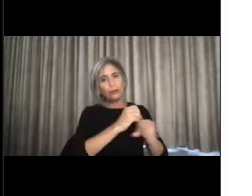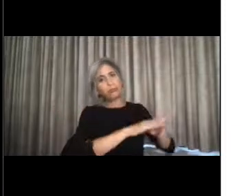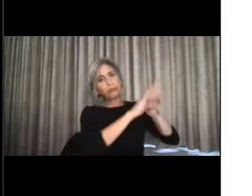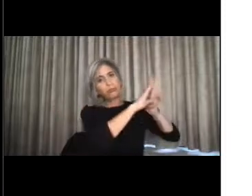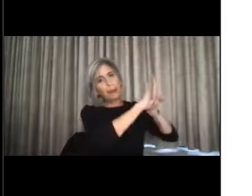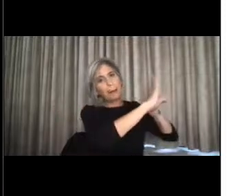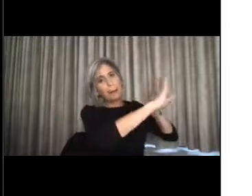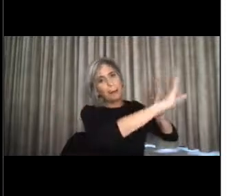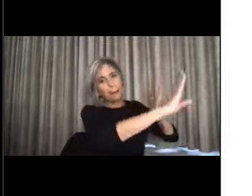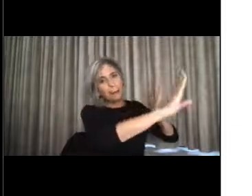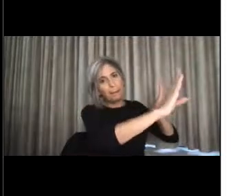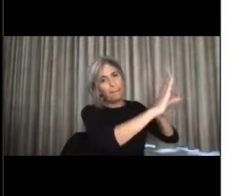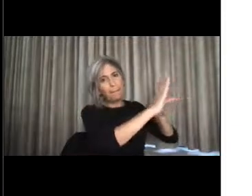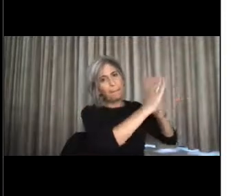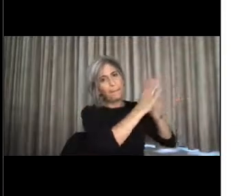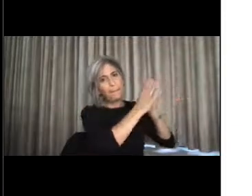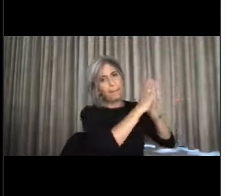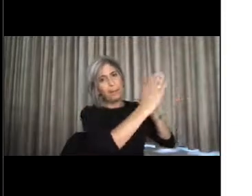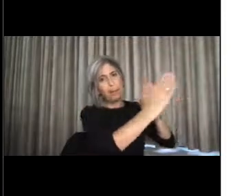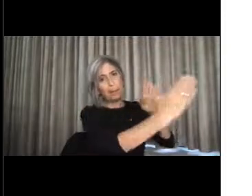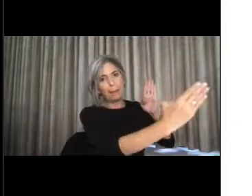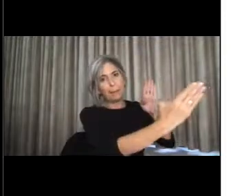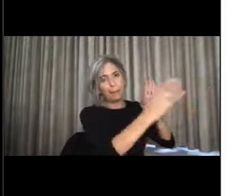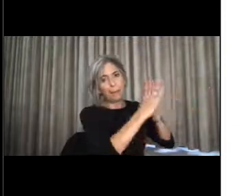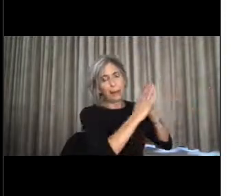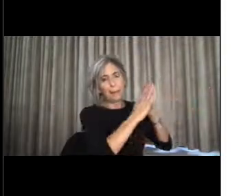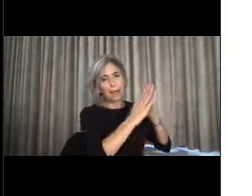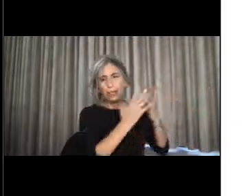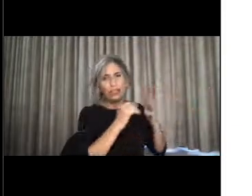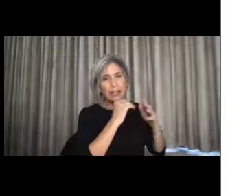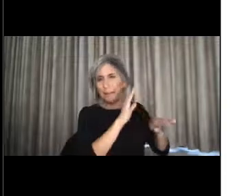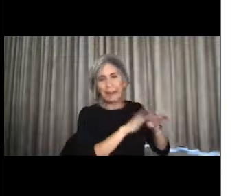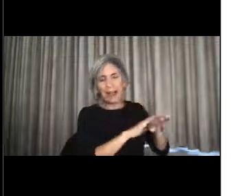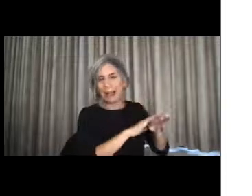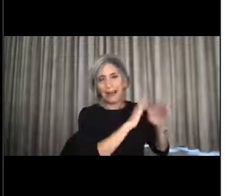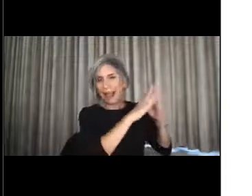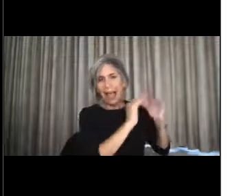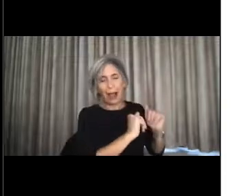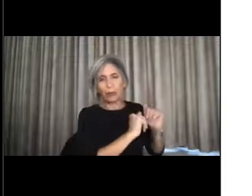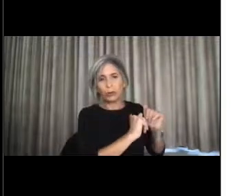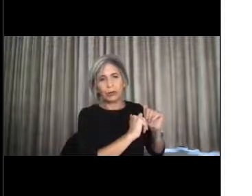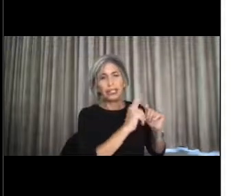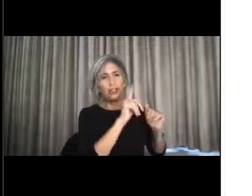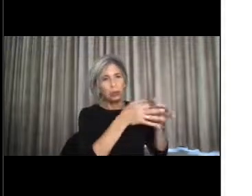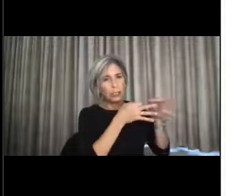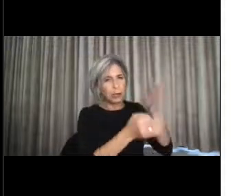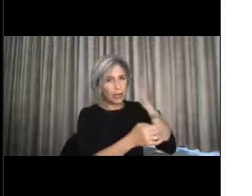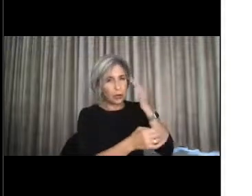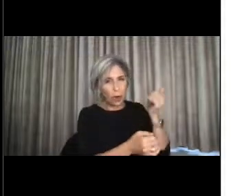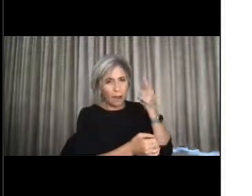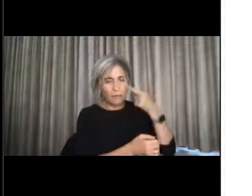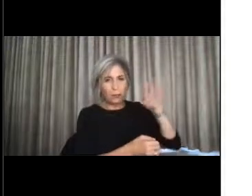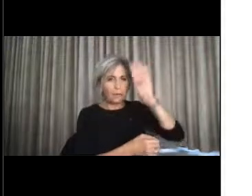because shutters should not be on a house, and you can explain why for the fire